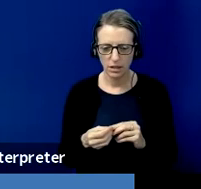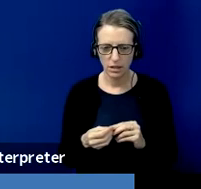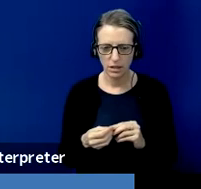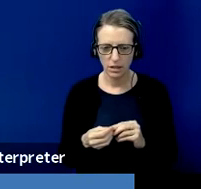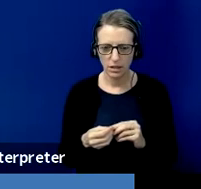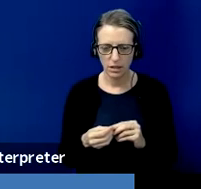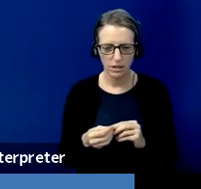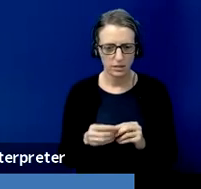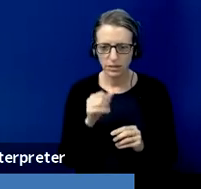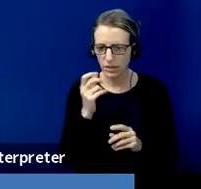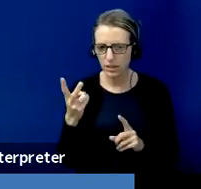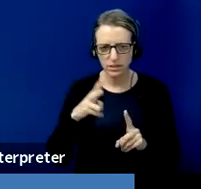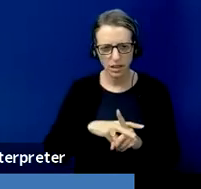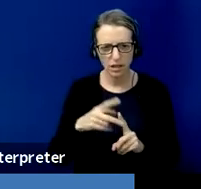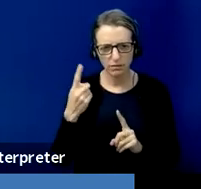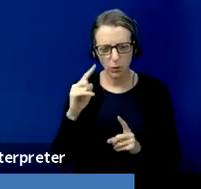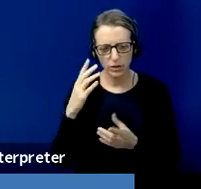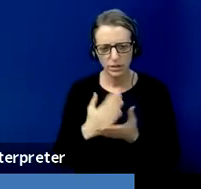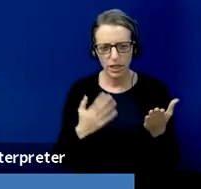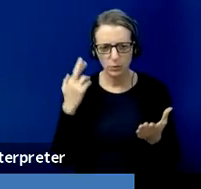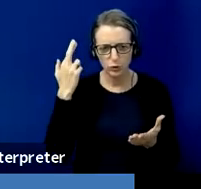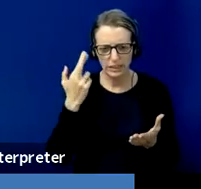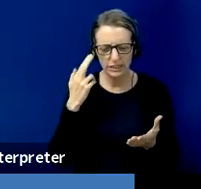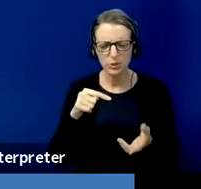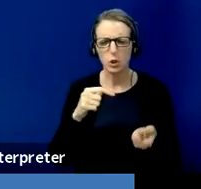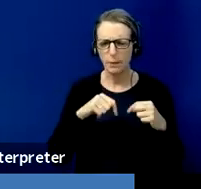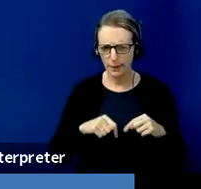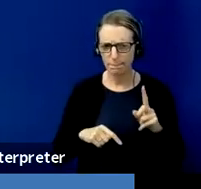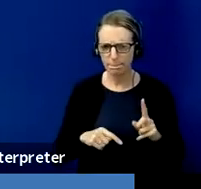It did not assign for some reason. Let me go back.